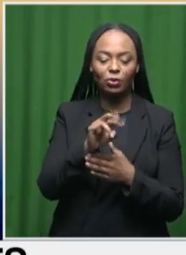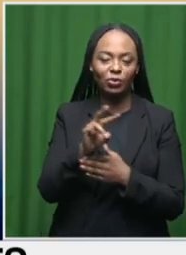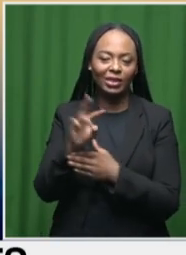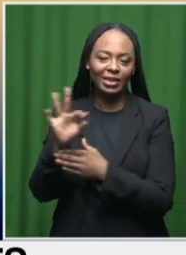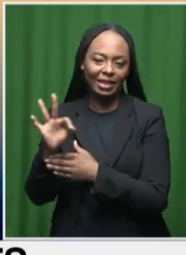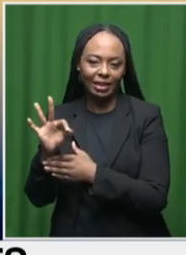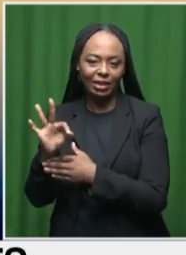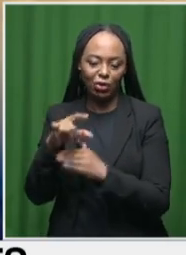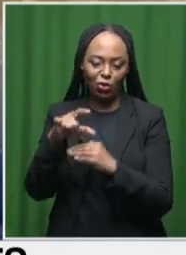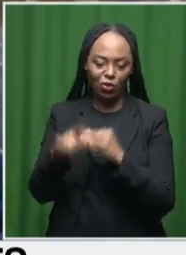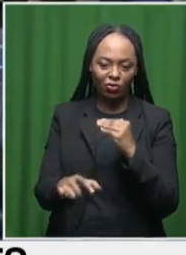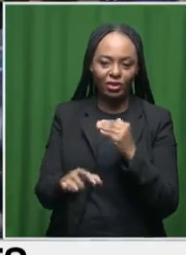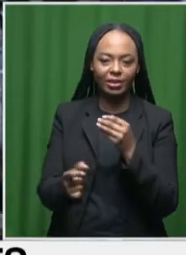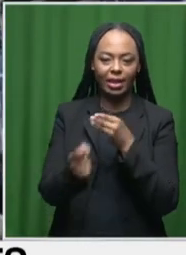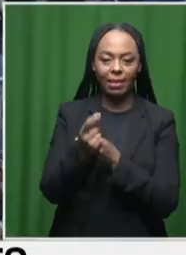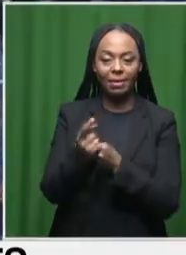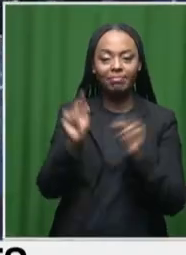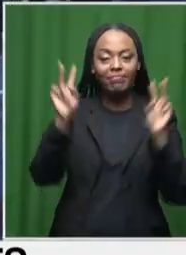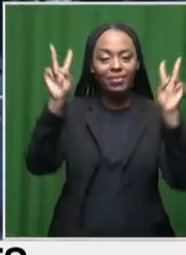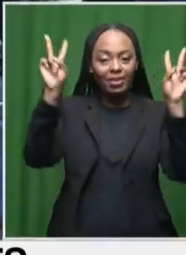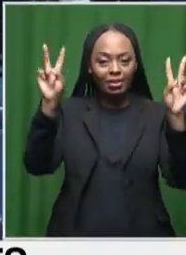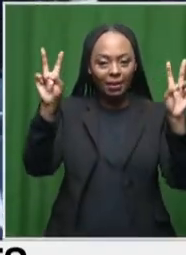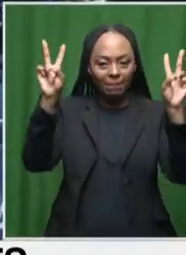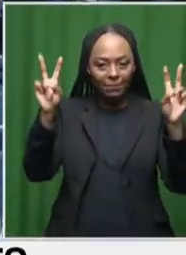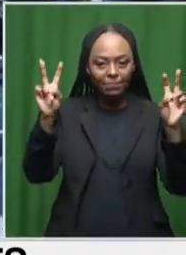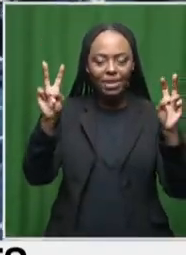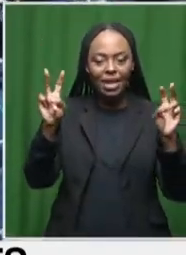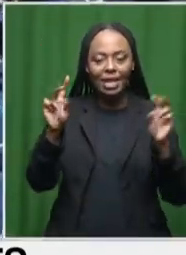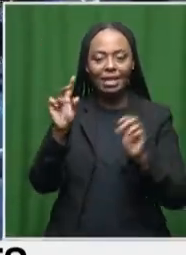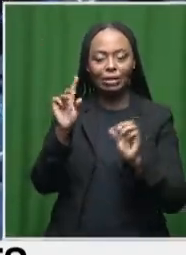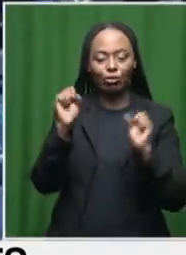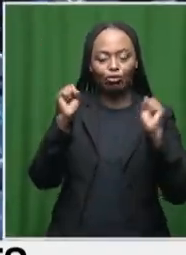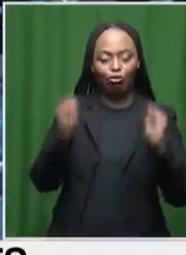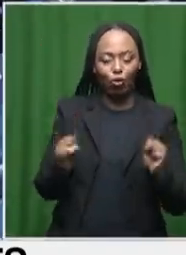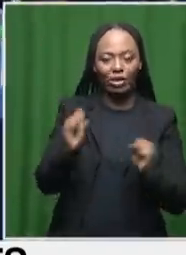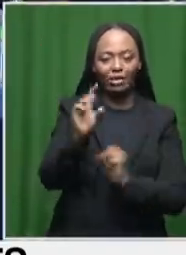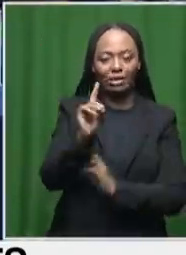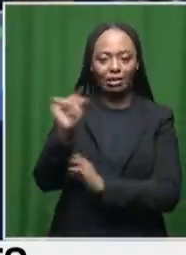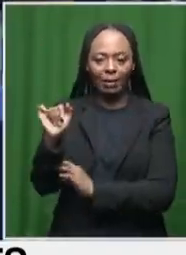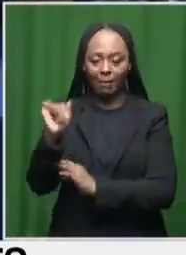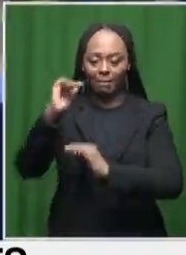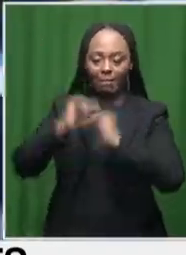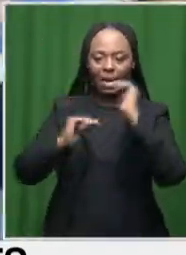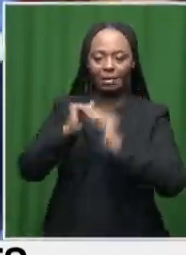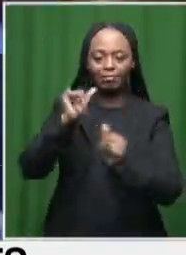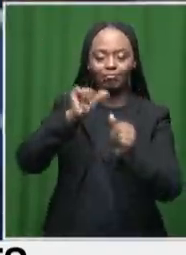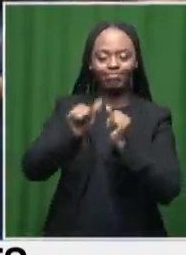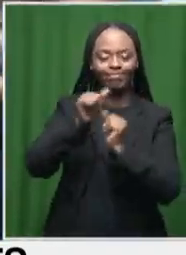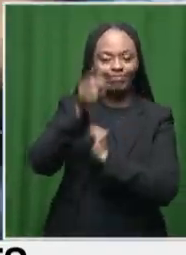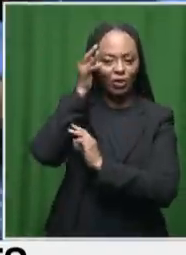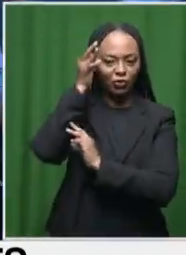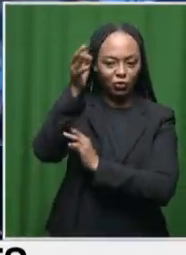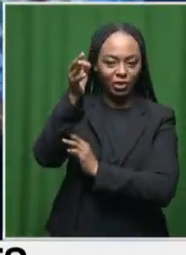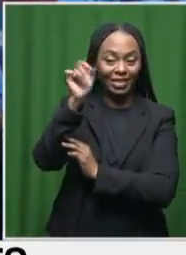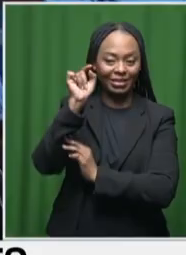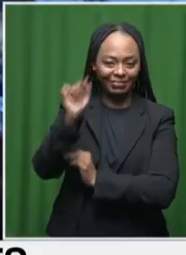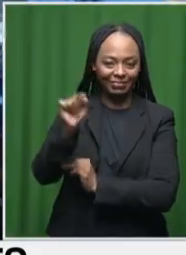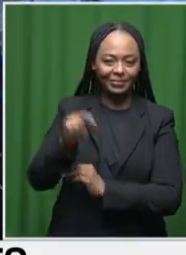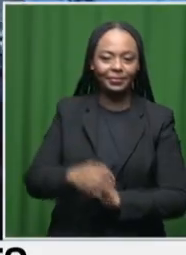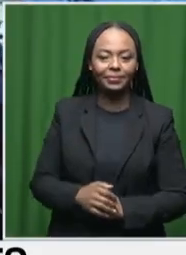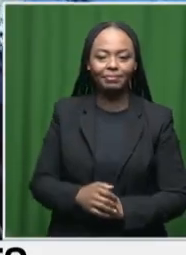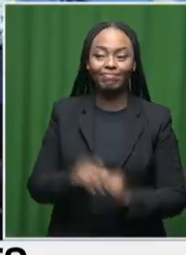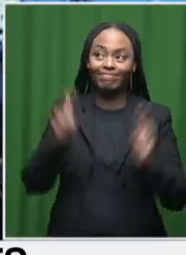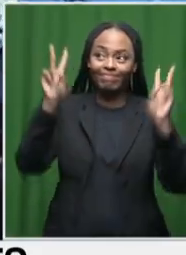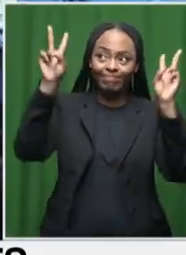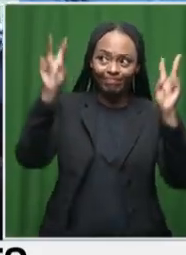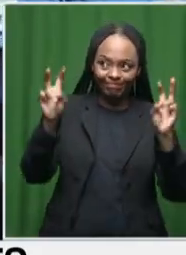party leadership under the theme, a strong DA to build a better future. The party says that the theme